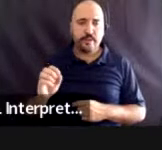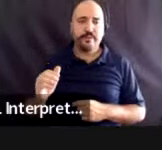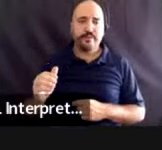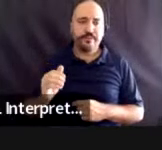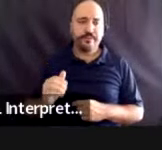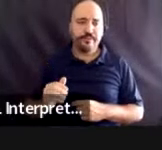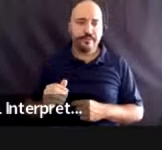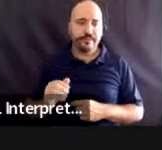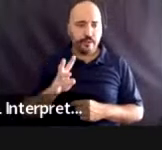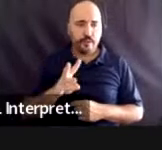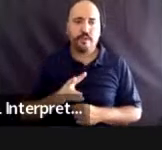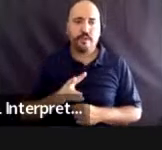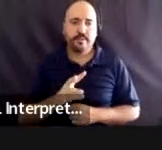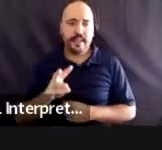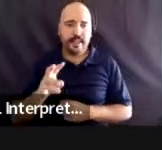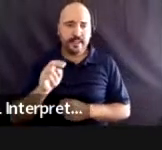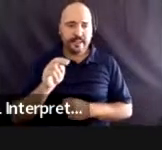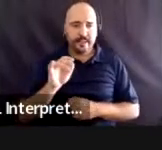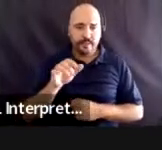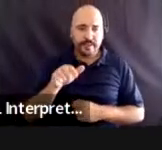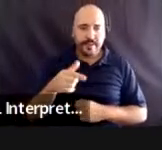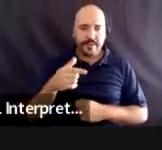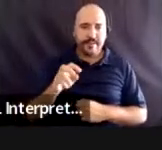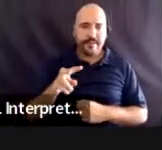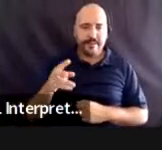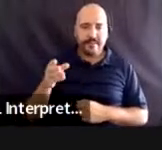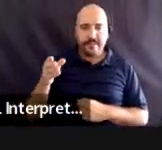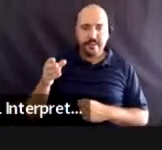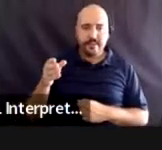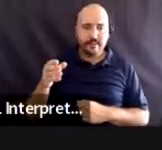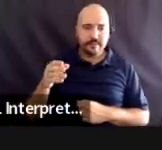646-396-5830. The website is